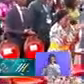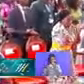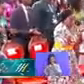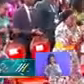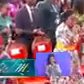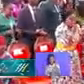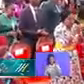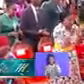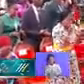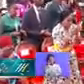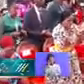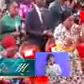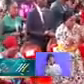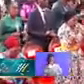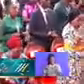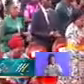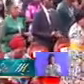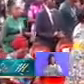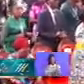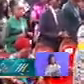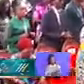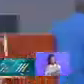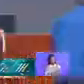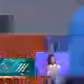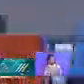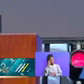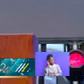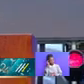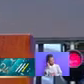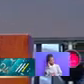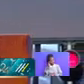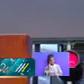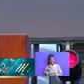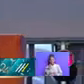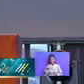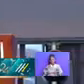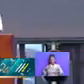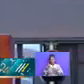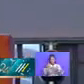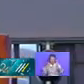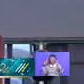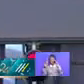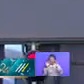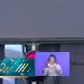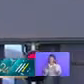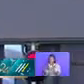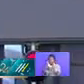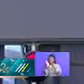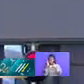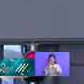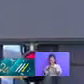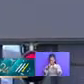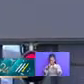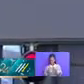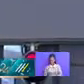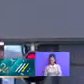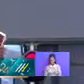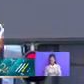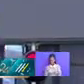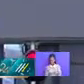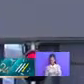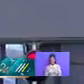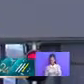poverty mindset every poverty mentality you shall overcome in the name of